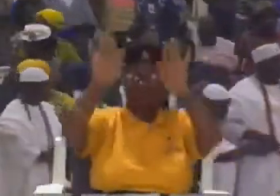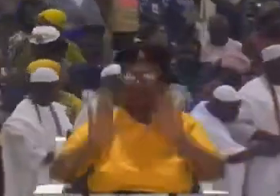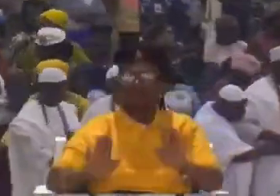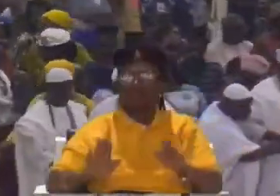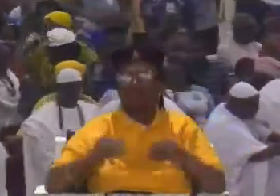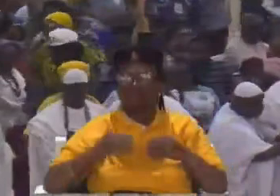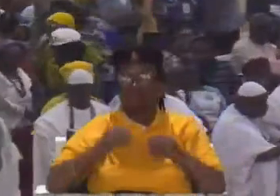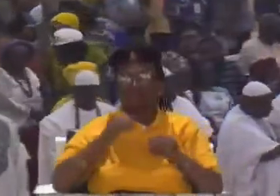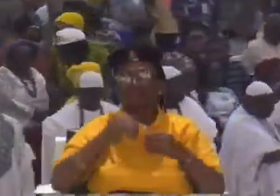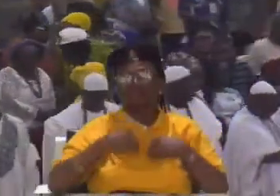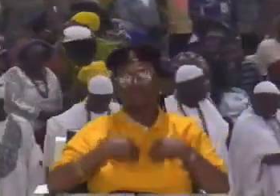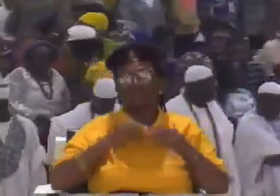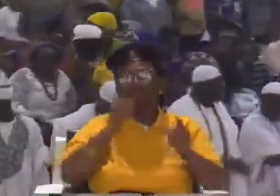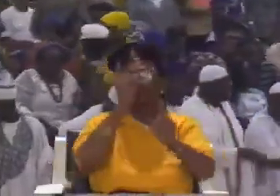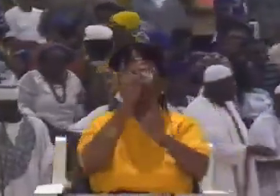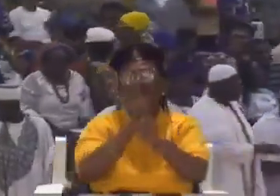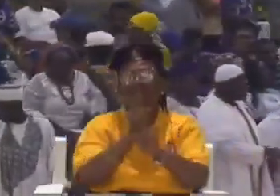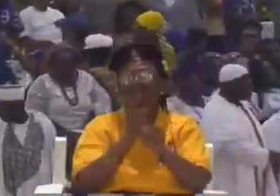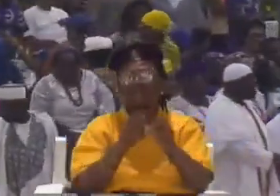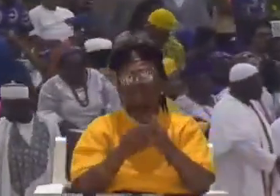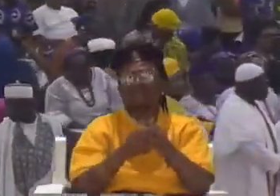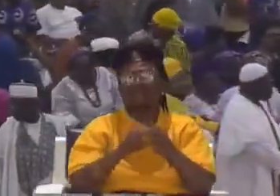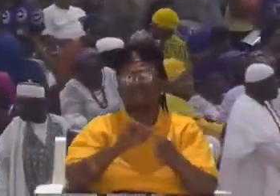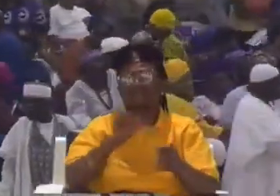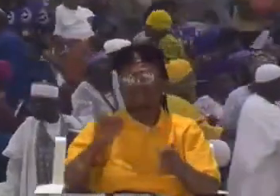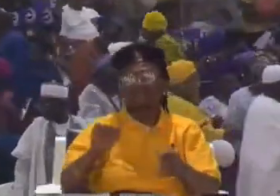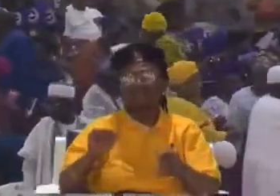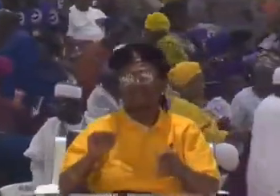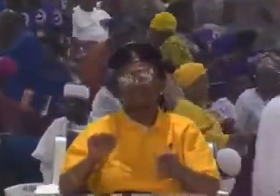beginning. Your miracles are just